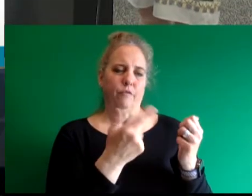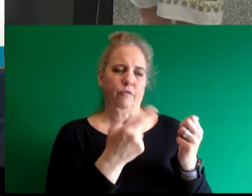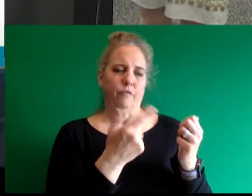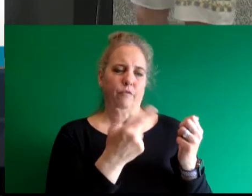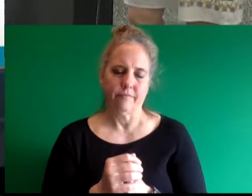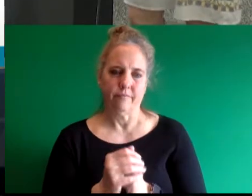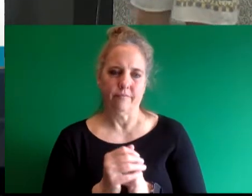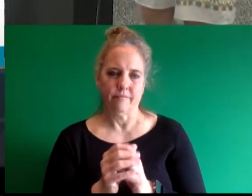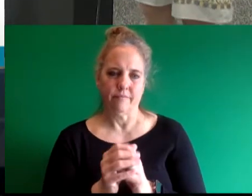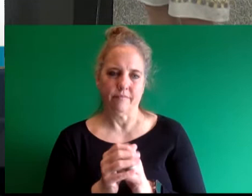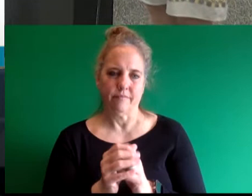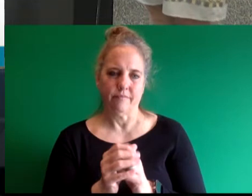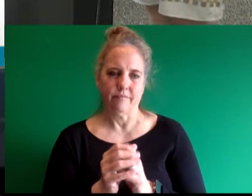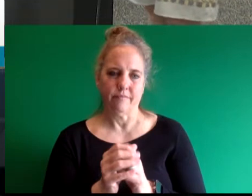program, so I'm just going to refer to my notes here a little bit,